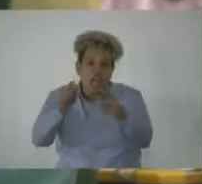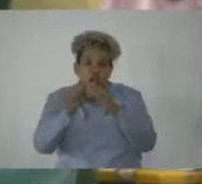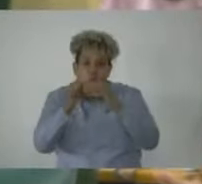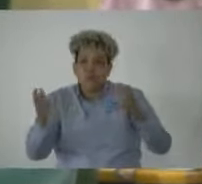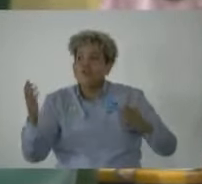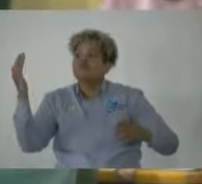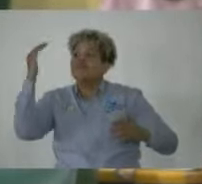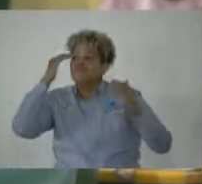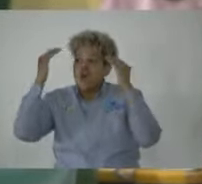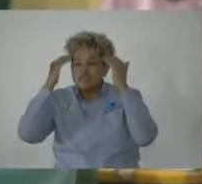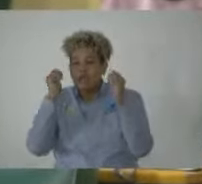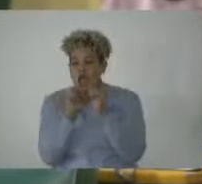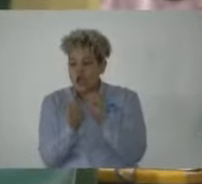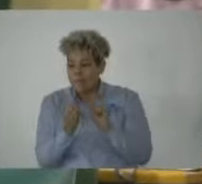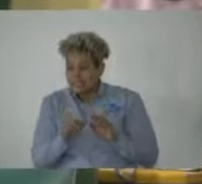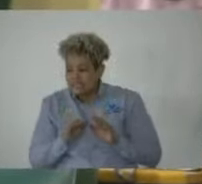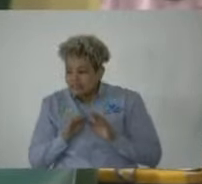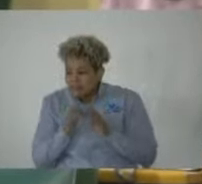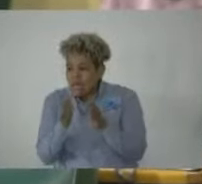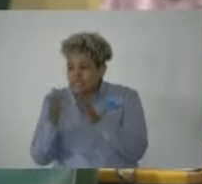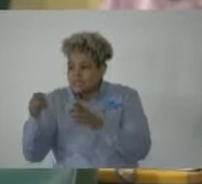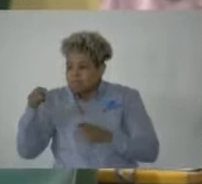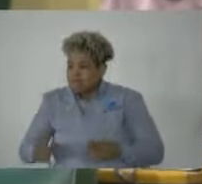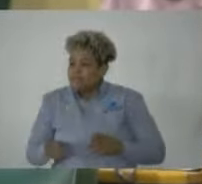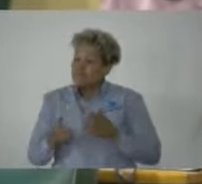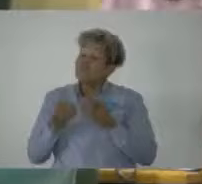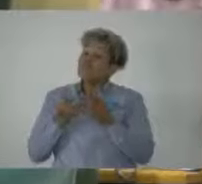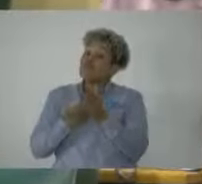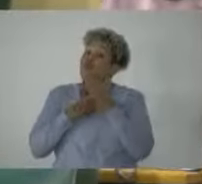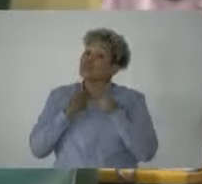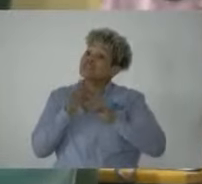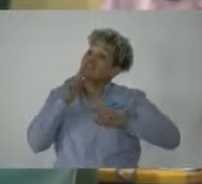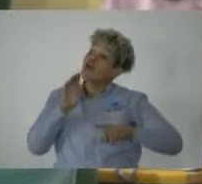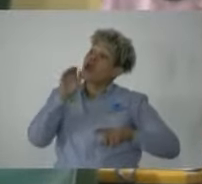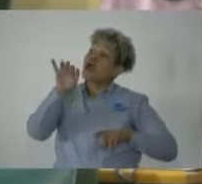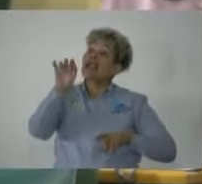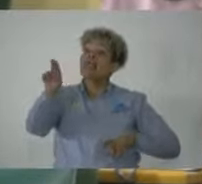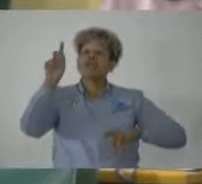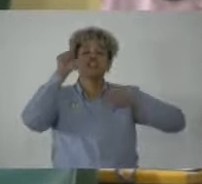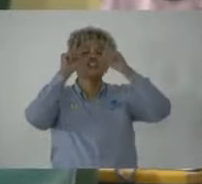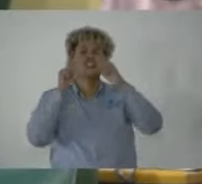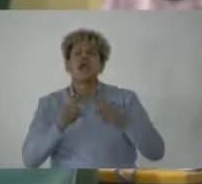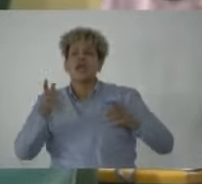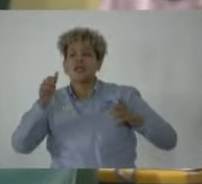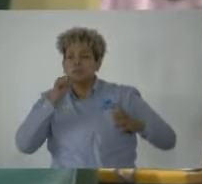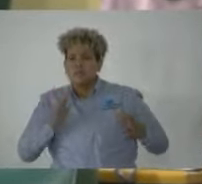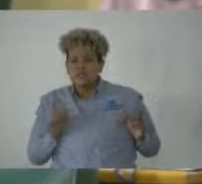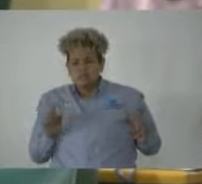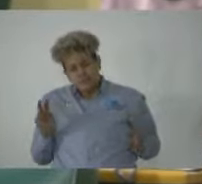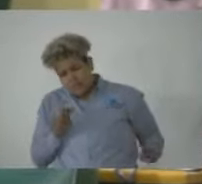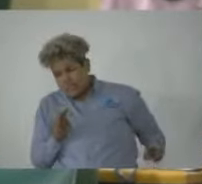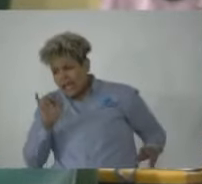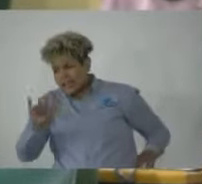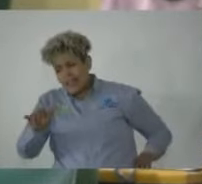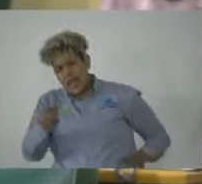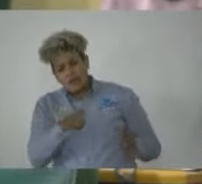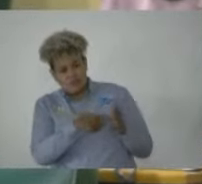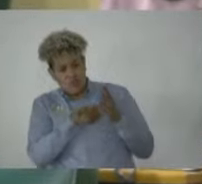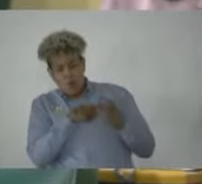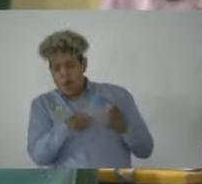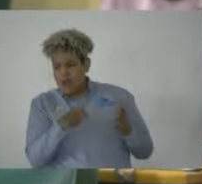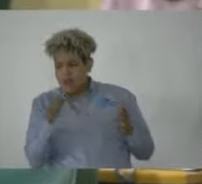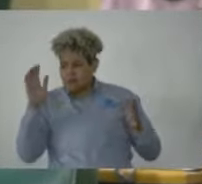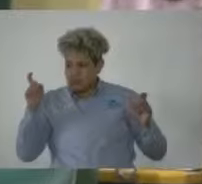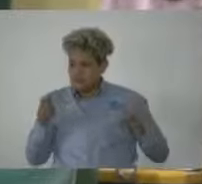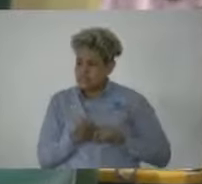transparent competitive mechanism. And this prerequisite for inflation targeting, Madam Speaker, and that prerequisite, Mr.